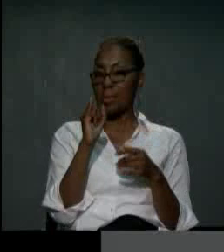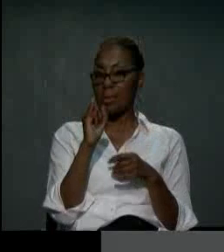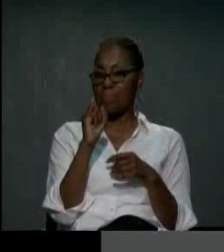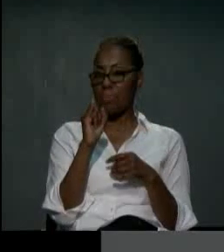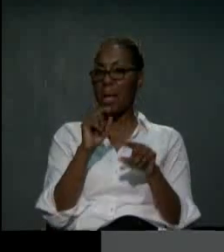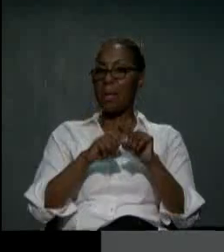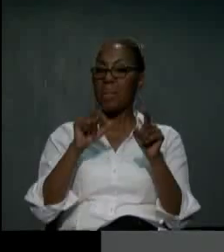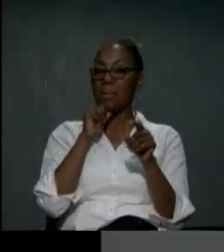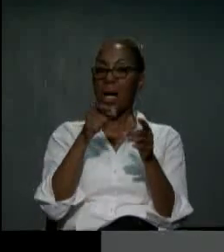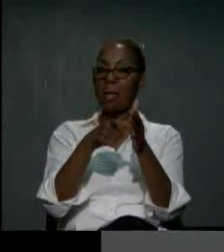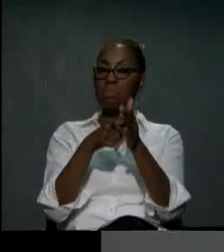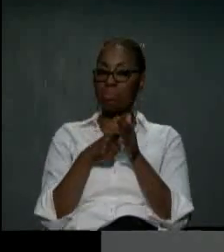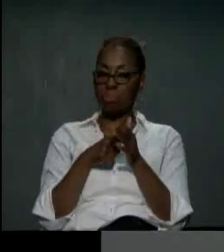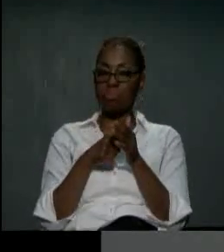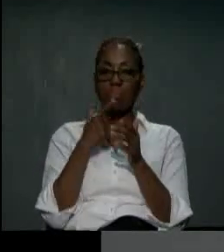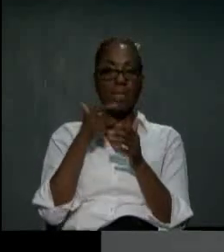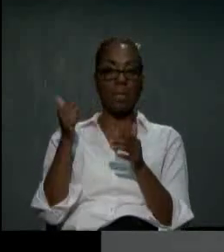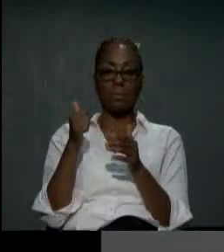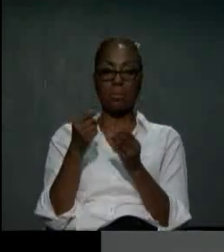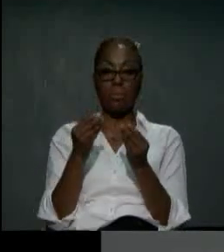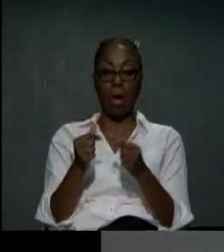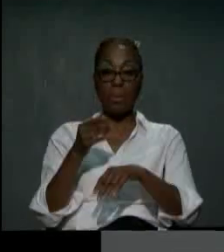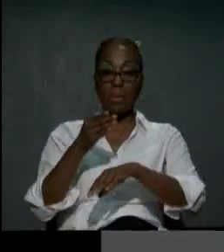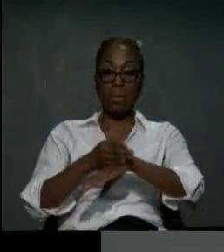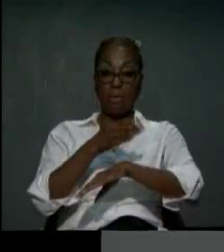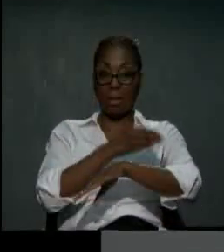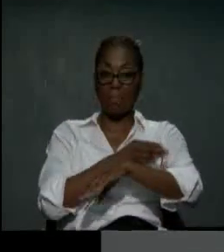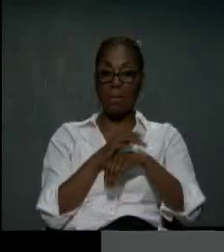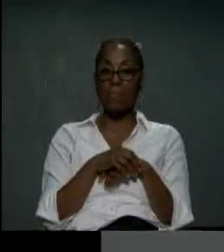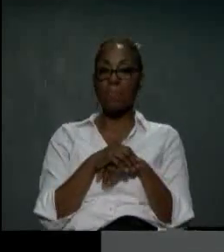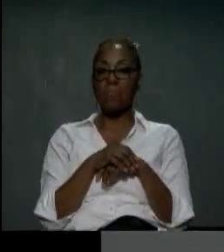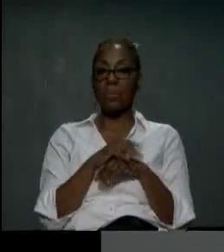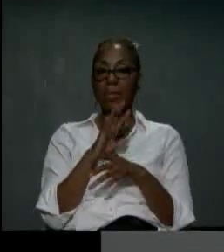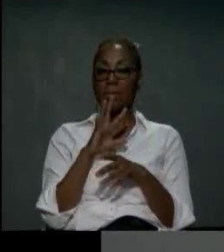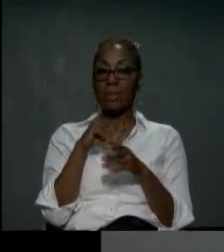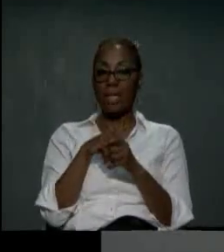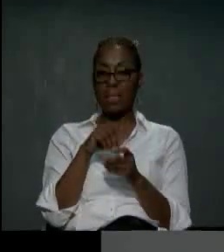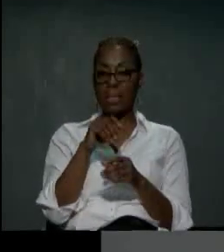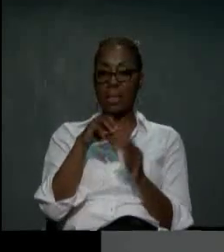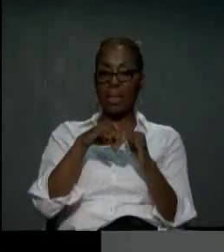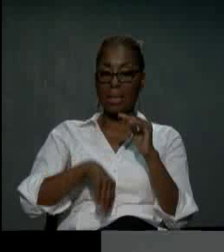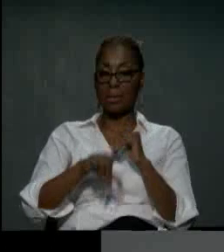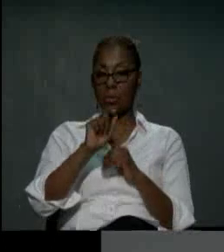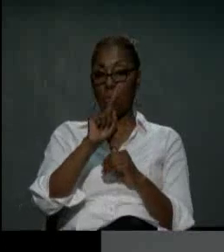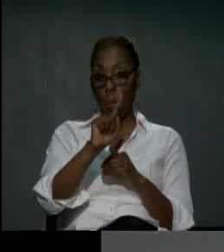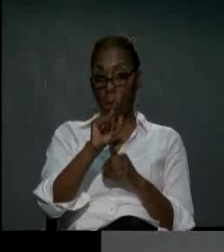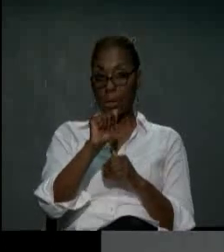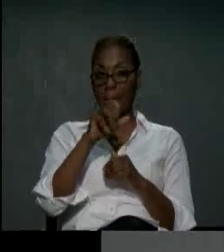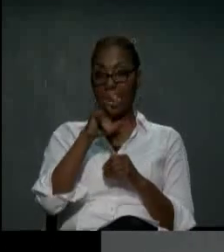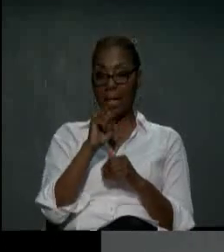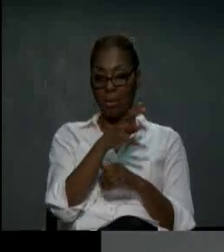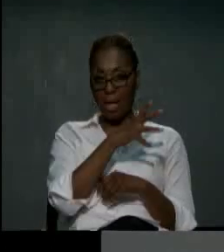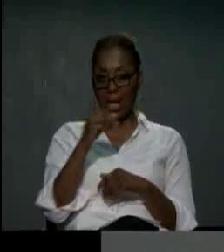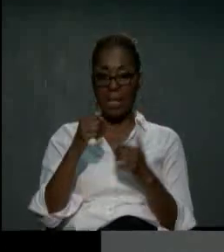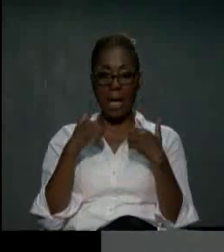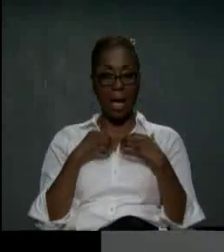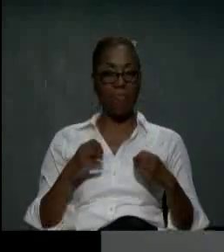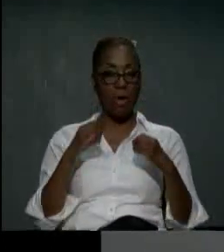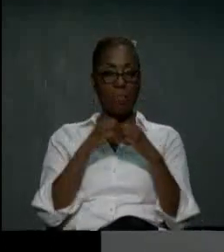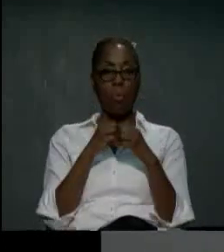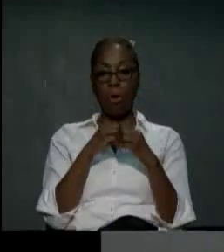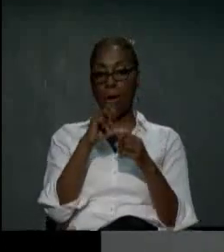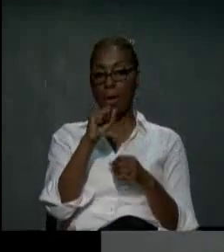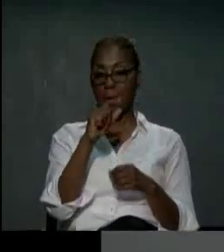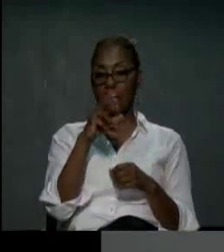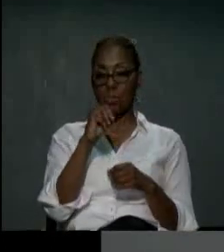to be provided with the property being developed containing less than 1 acre. The applicant also proposes to provide more stormwater storage